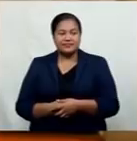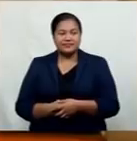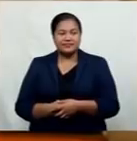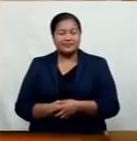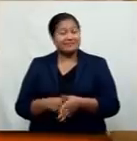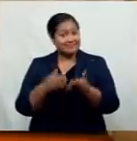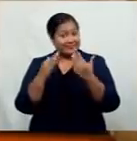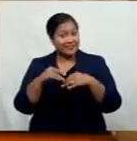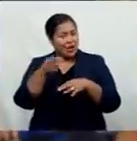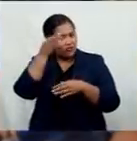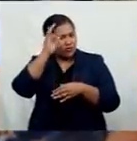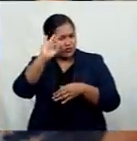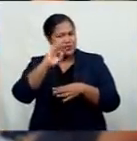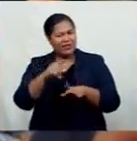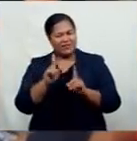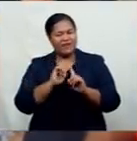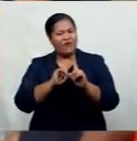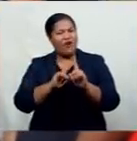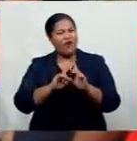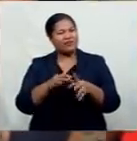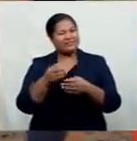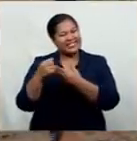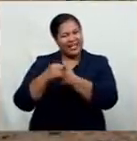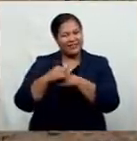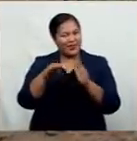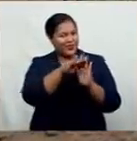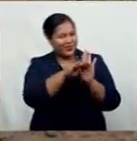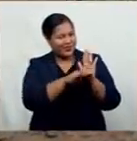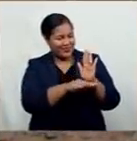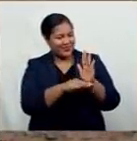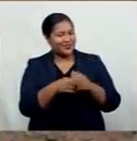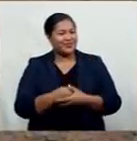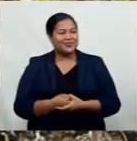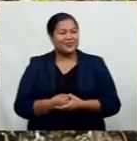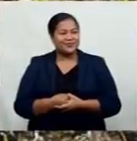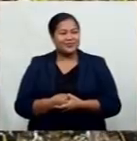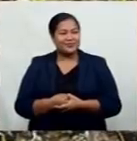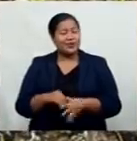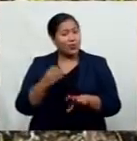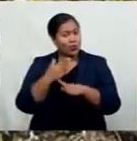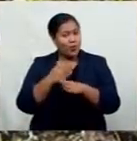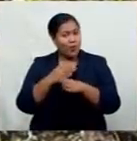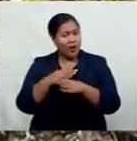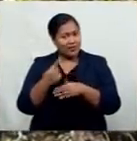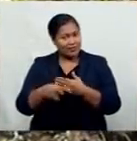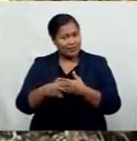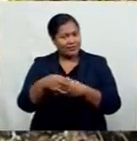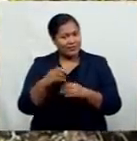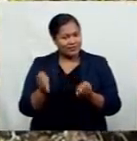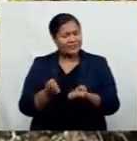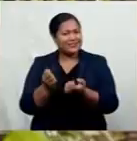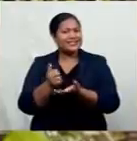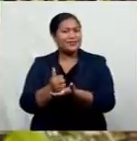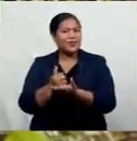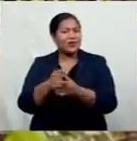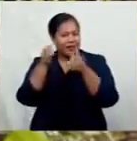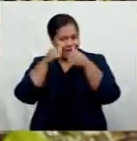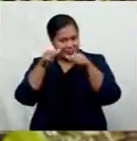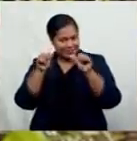Up ahead, Rotuma takes precautionary measures. And efforts being rolled out to boost commercial